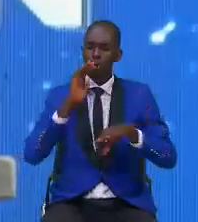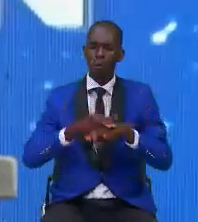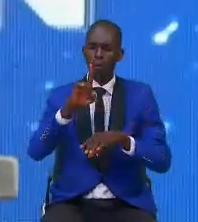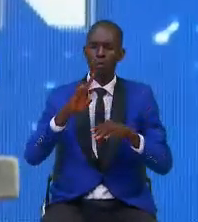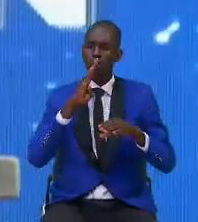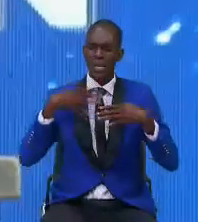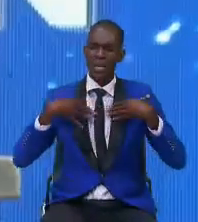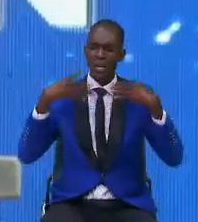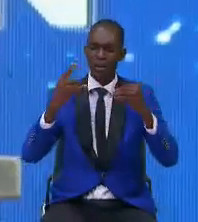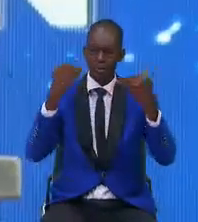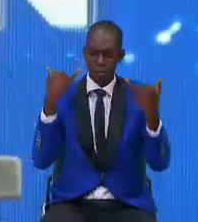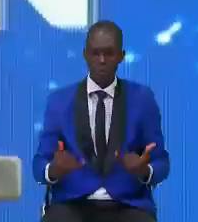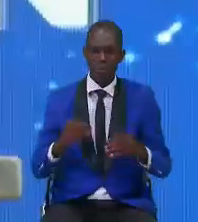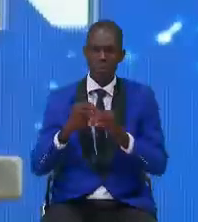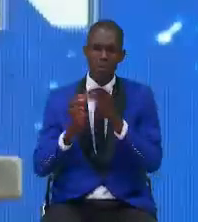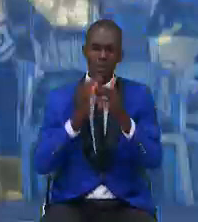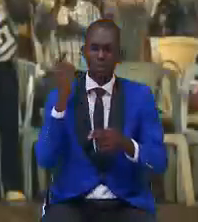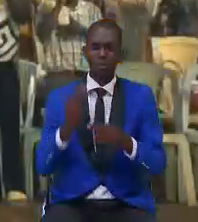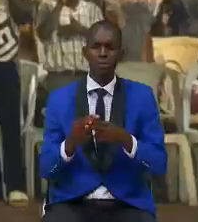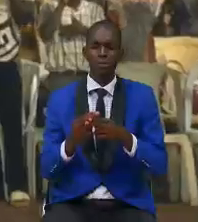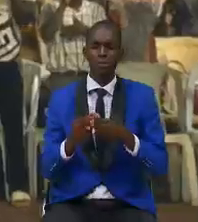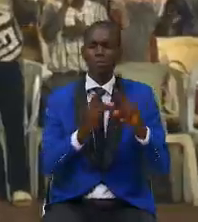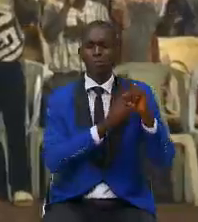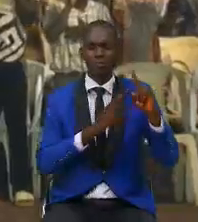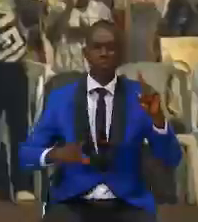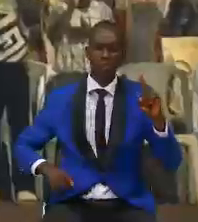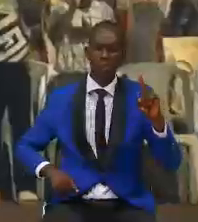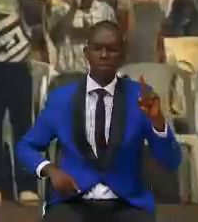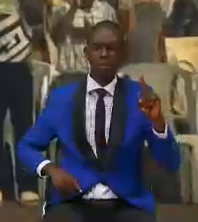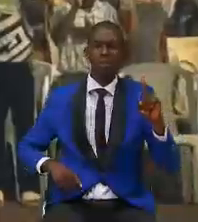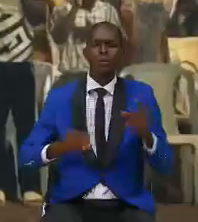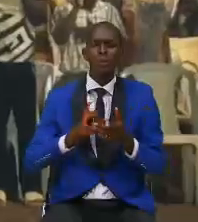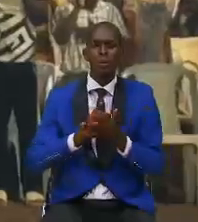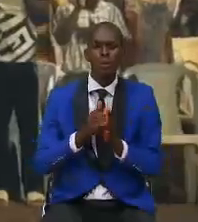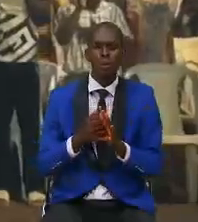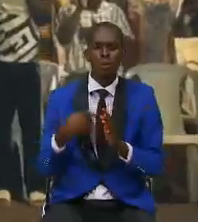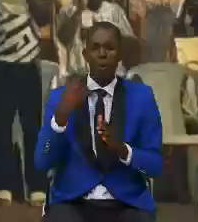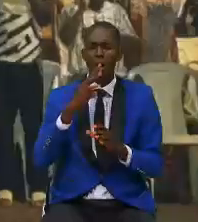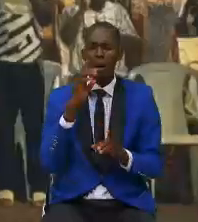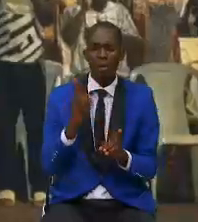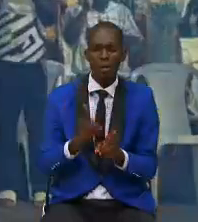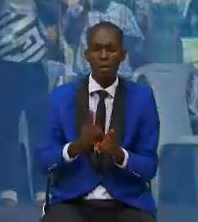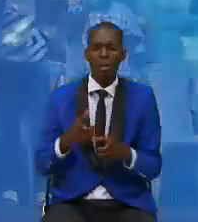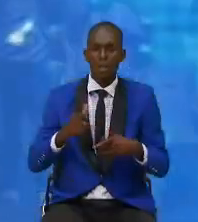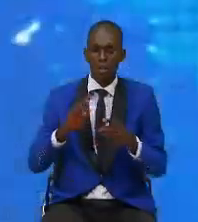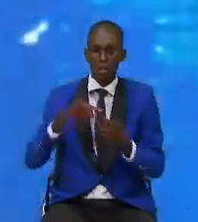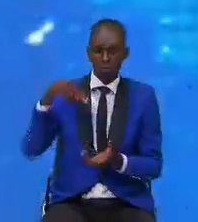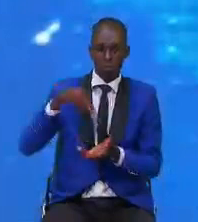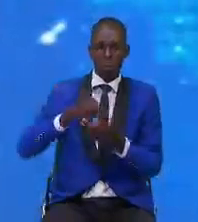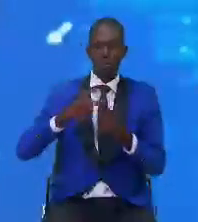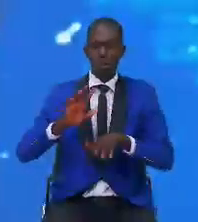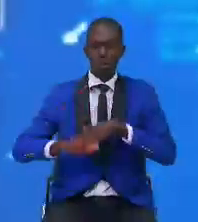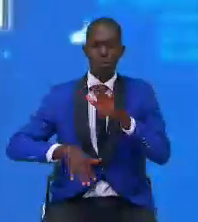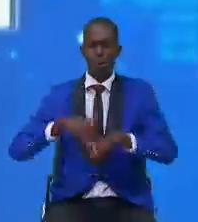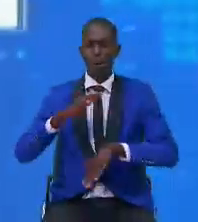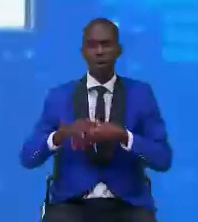Lord come upon you, be healed in Jesus' name. Lord, those who are paralyzed, let